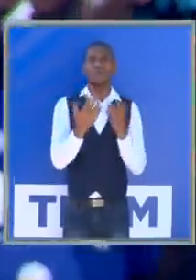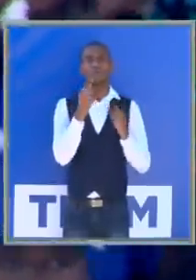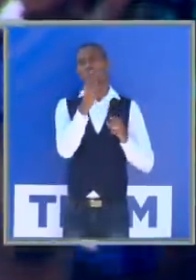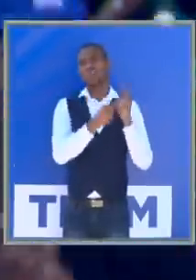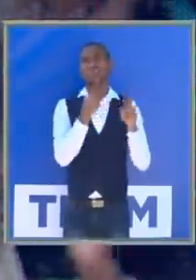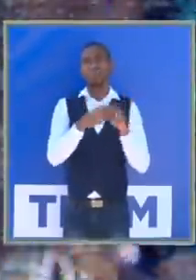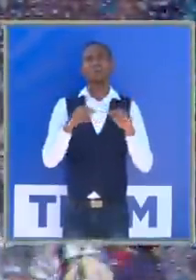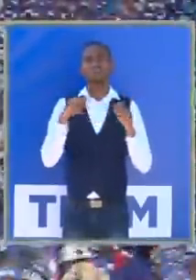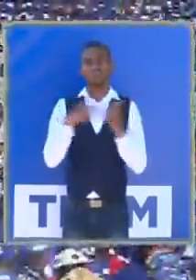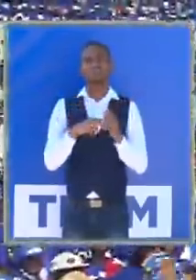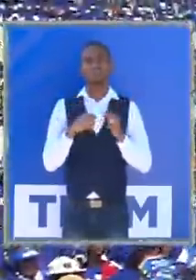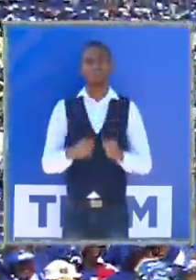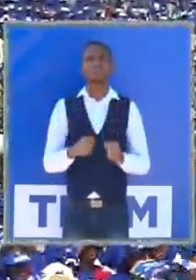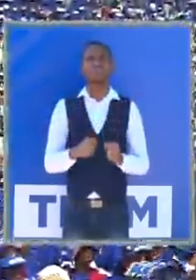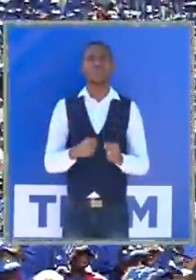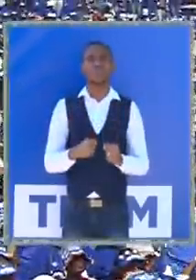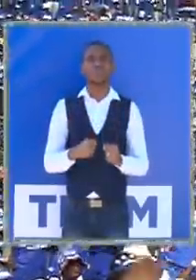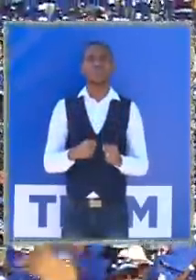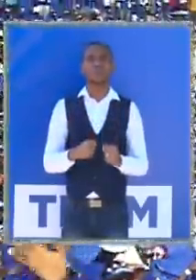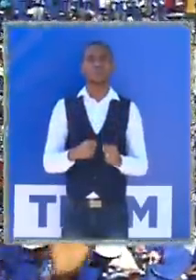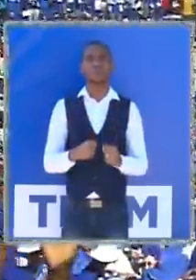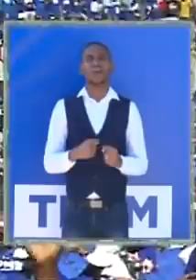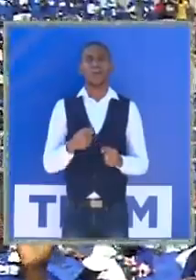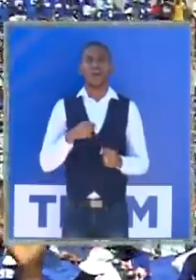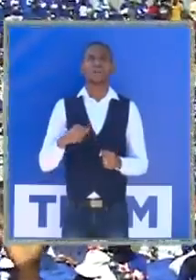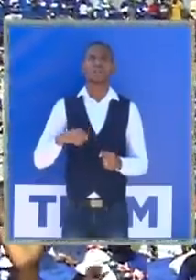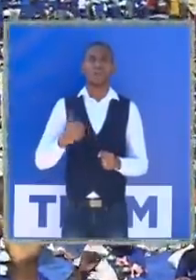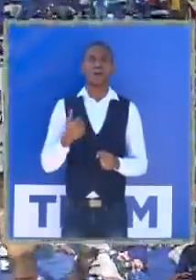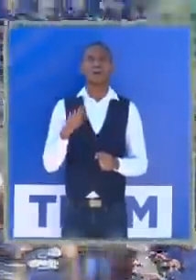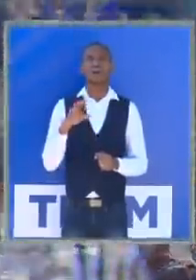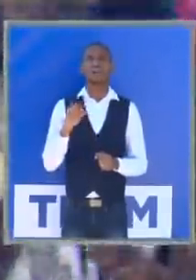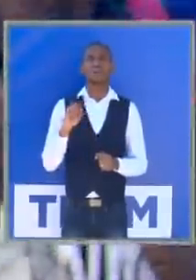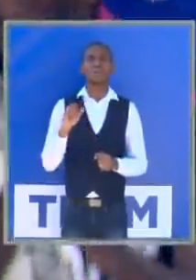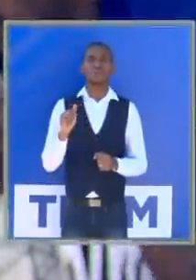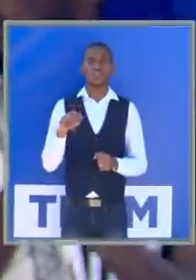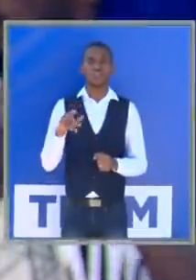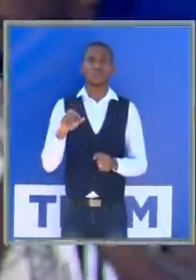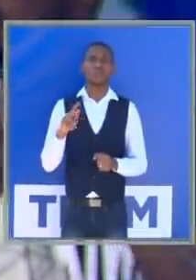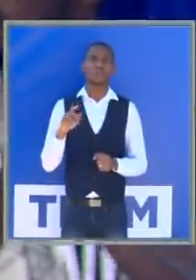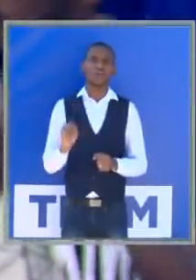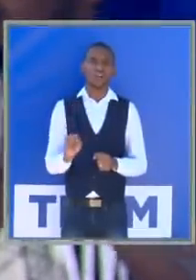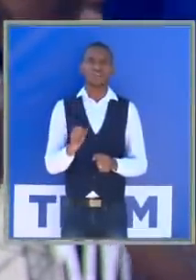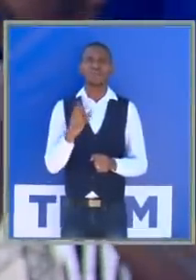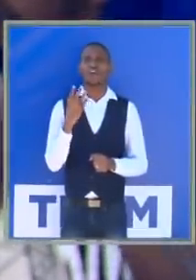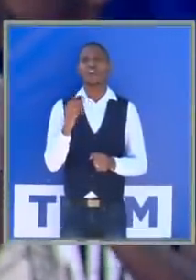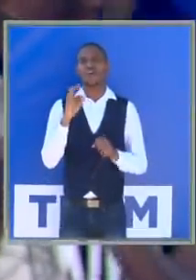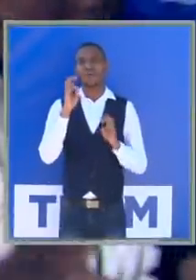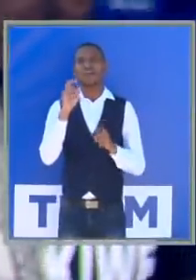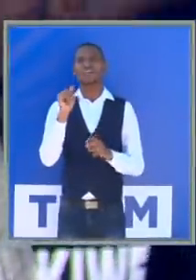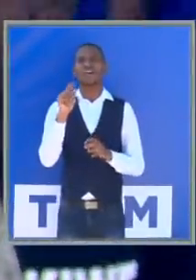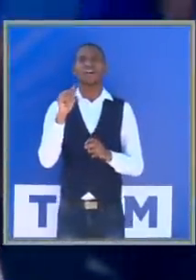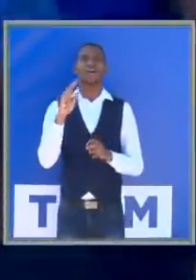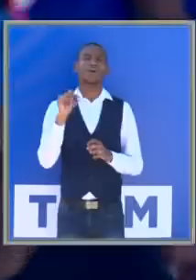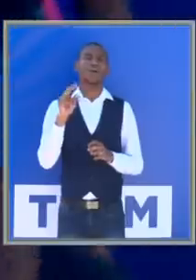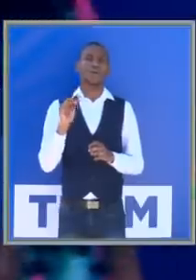she stood strong. I'm proud of Rosa Parks, who had the bus in Alabama in 64